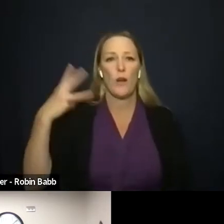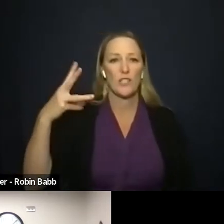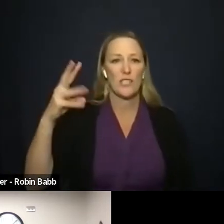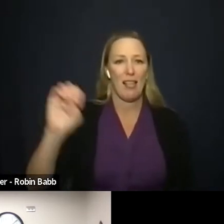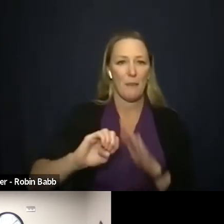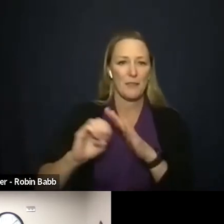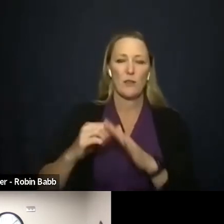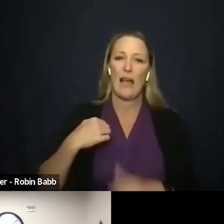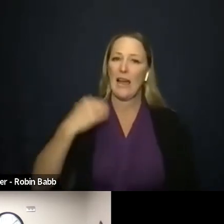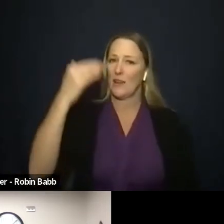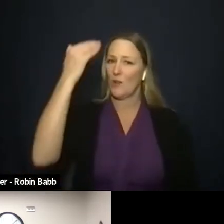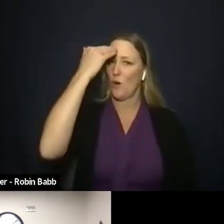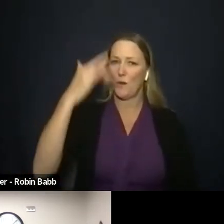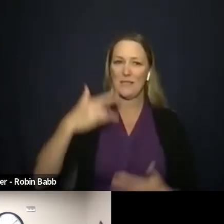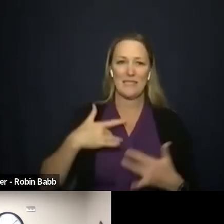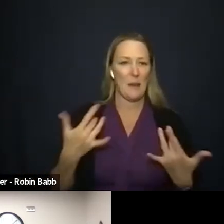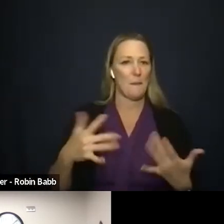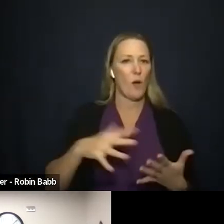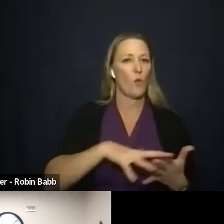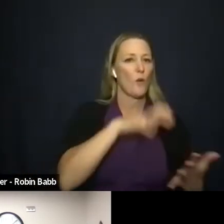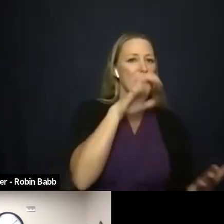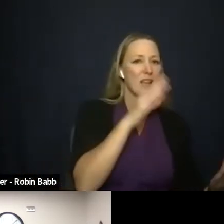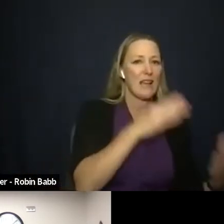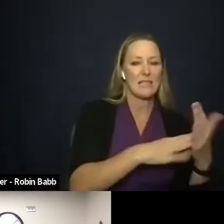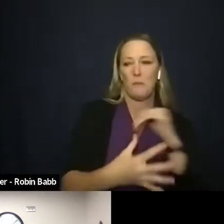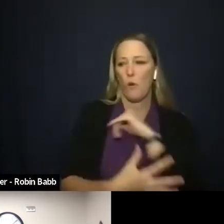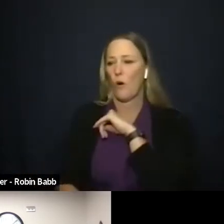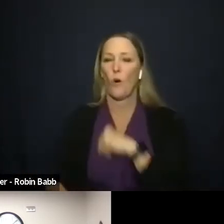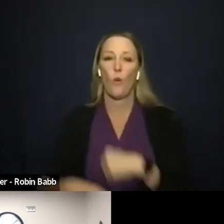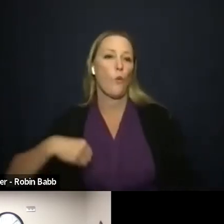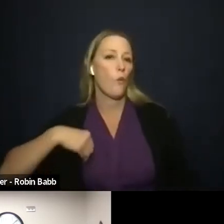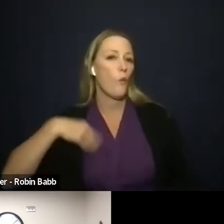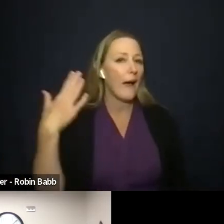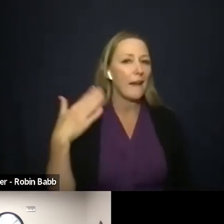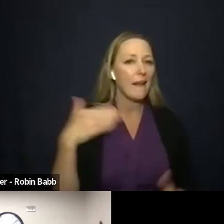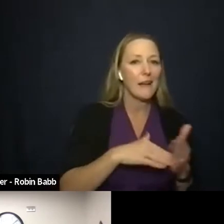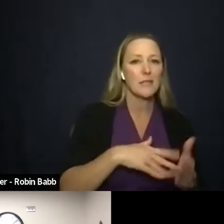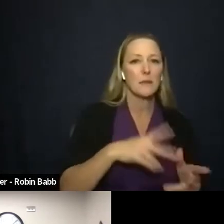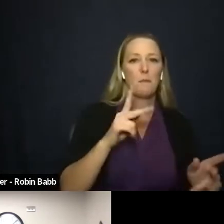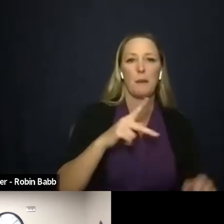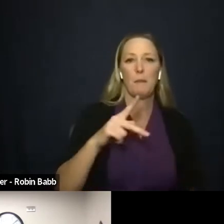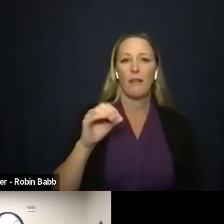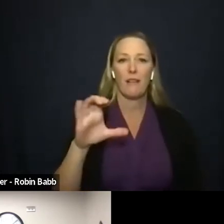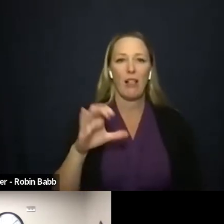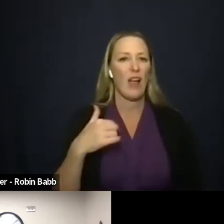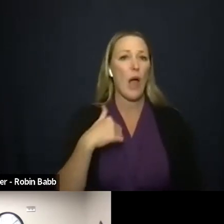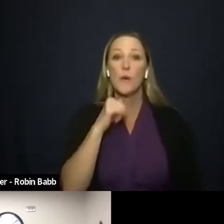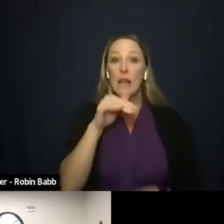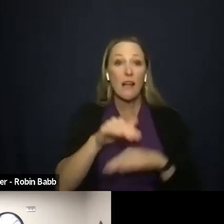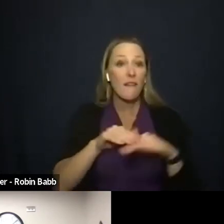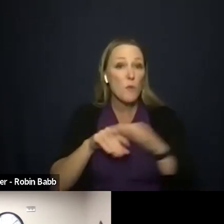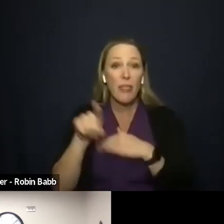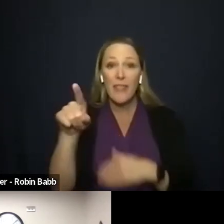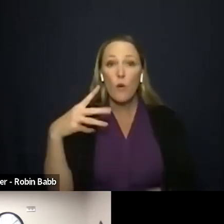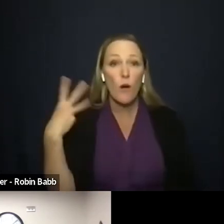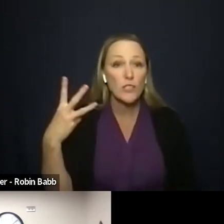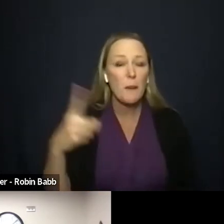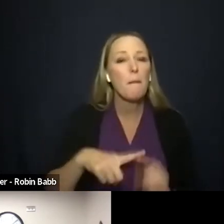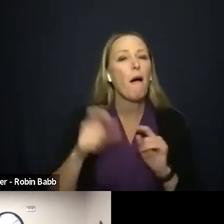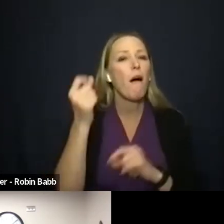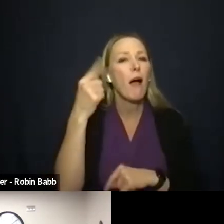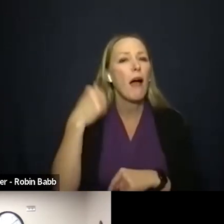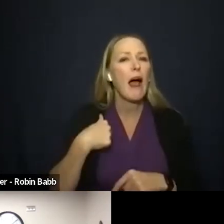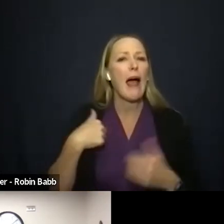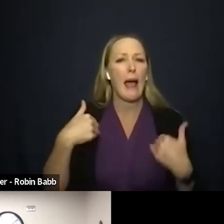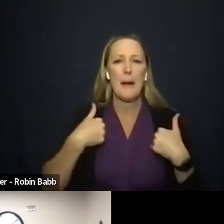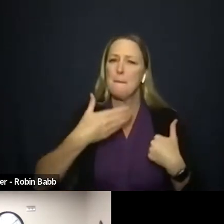dynamics playing here rich versus poor white versus people of color although uncomfortable at washington i was offered the best educational experience that a